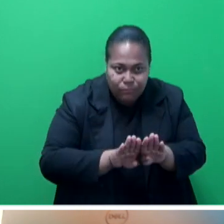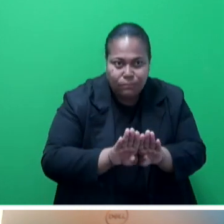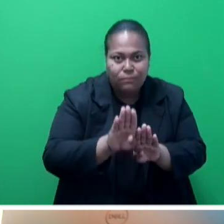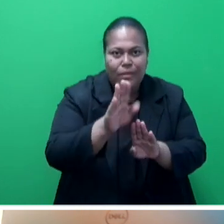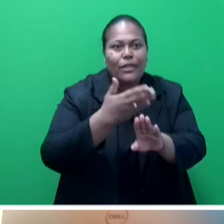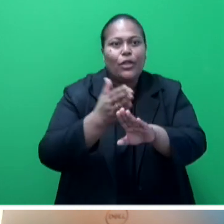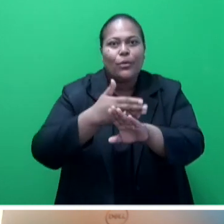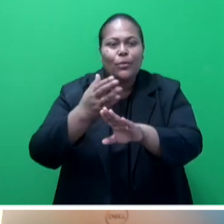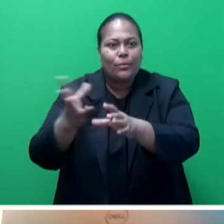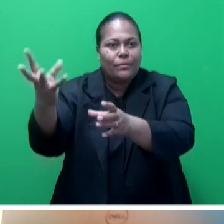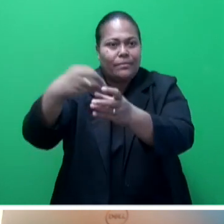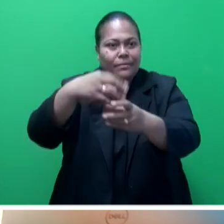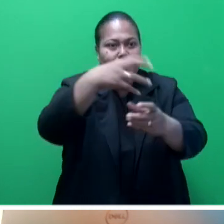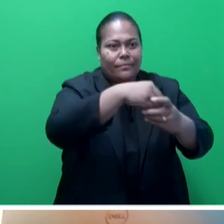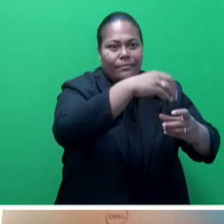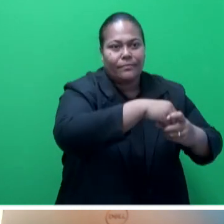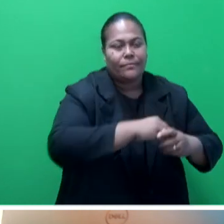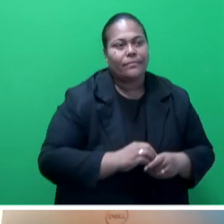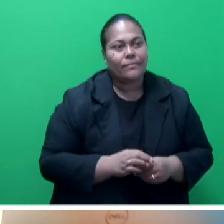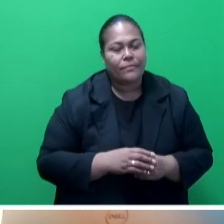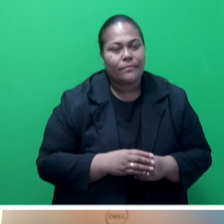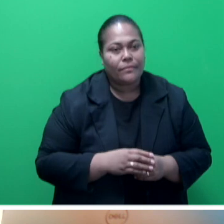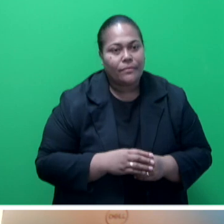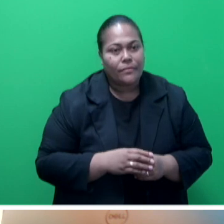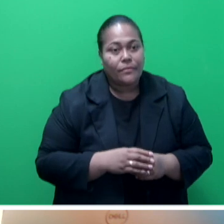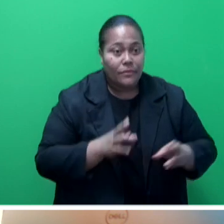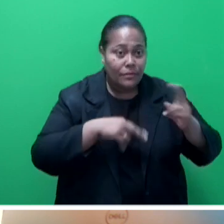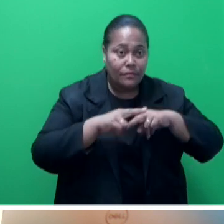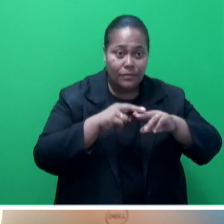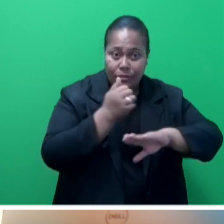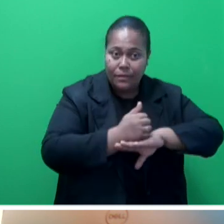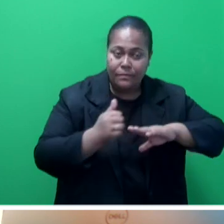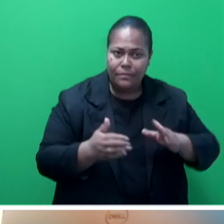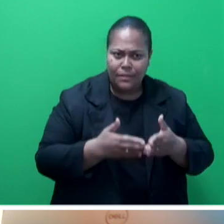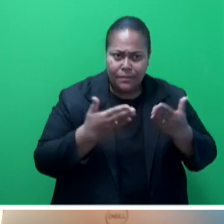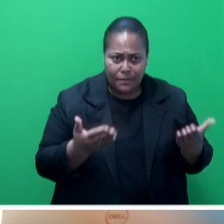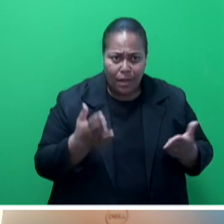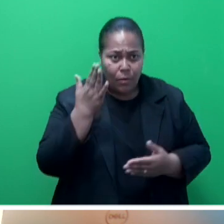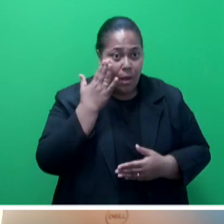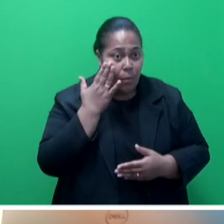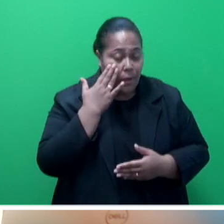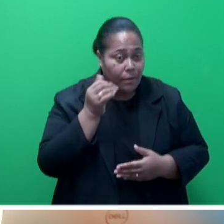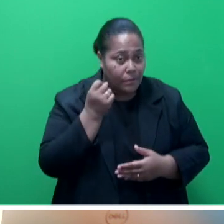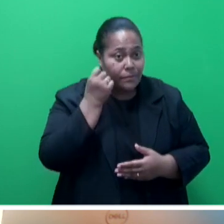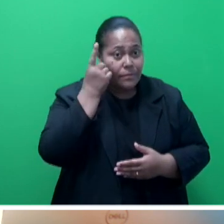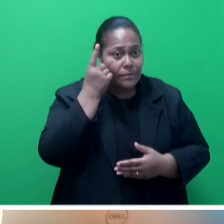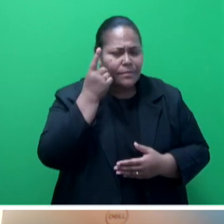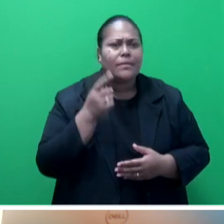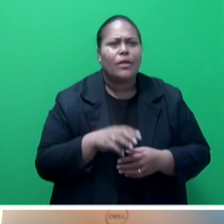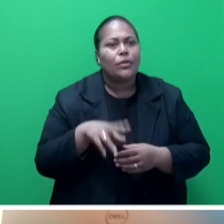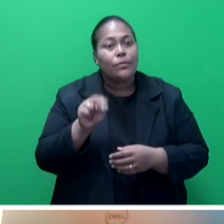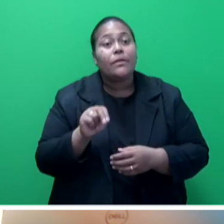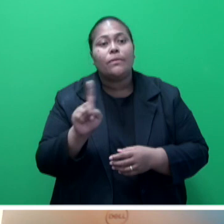opportunities. Mr. Speaker, sir, the Fijian government is cognizant of the fact that carbon markets require a